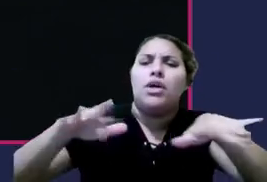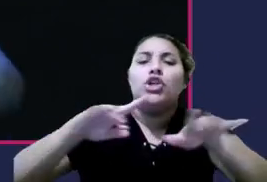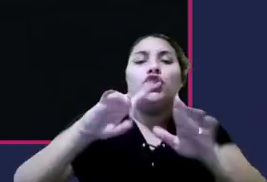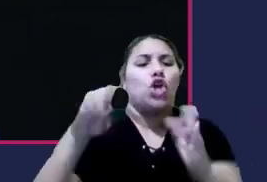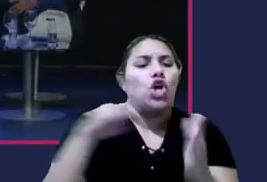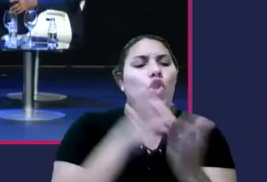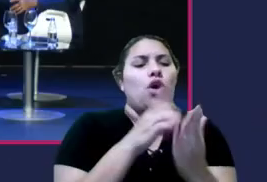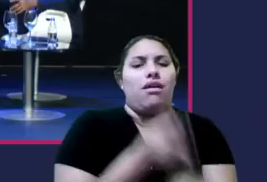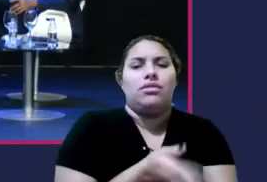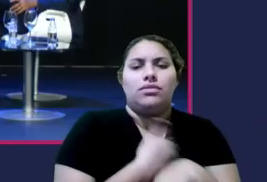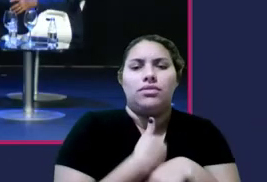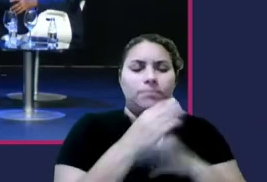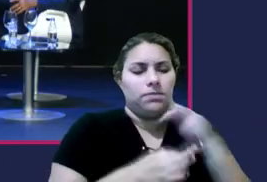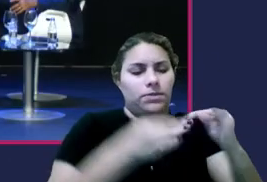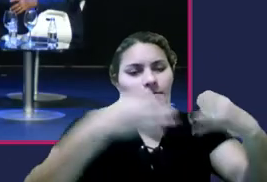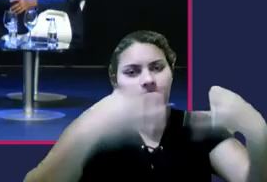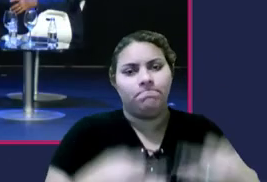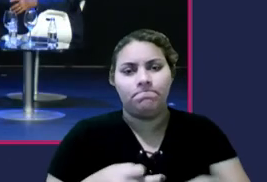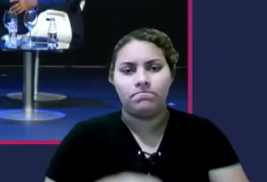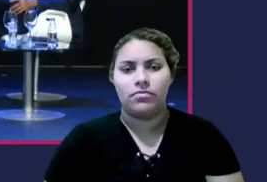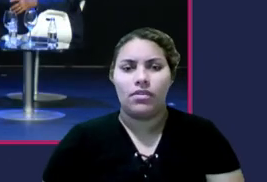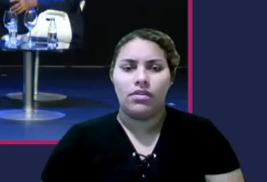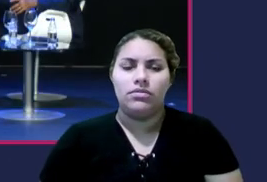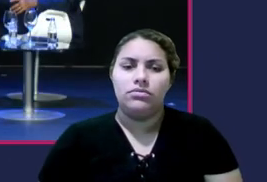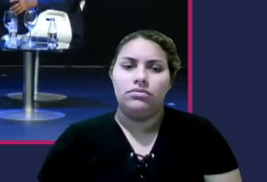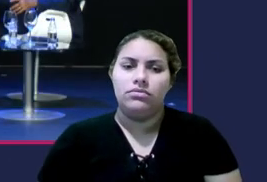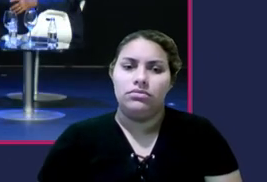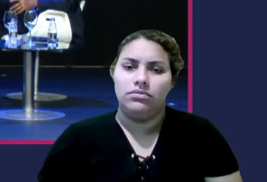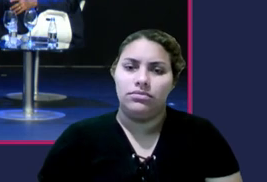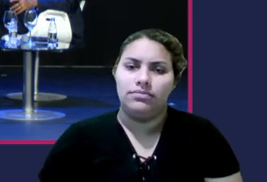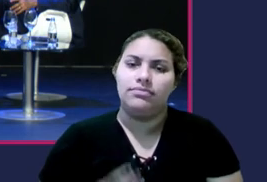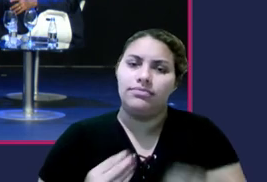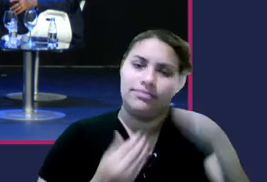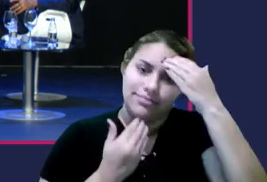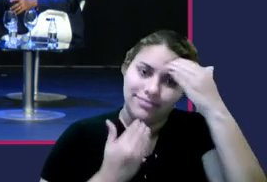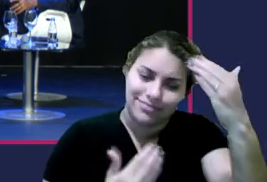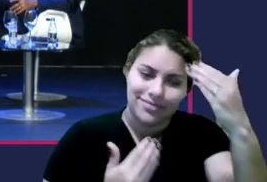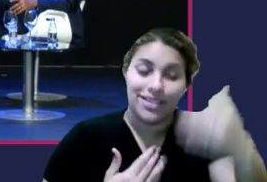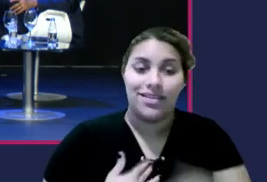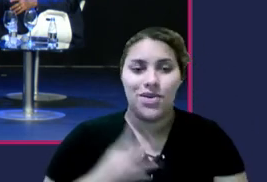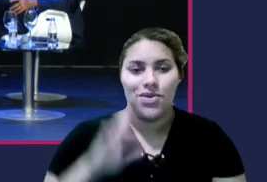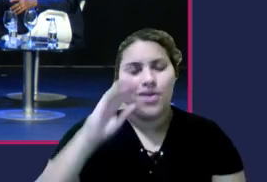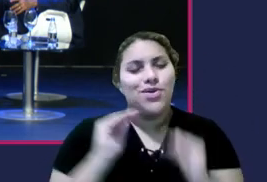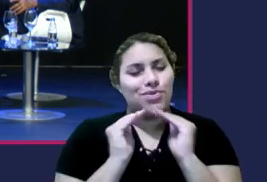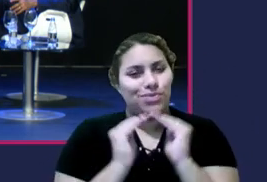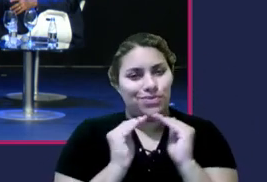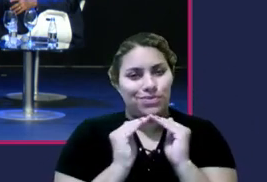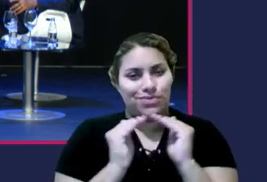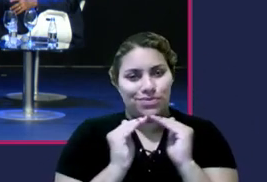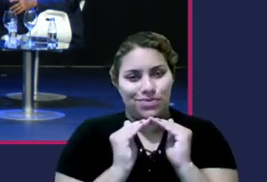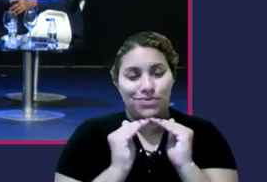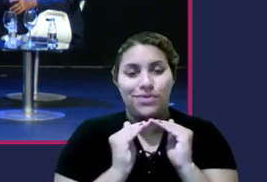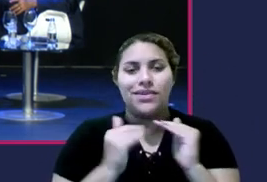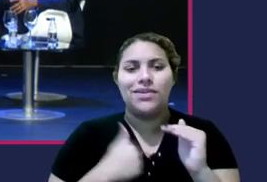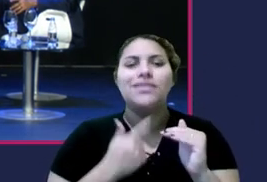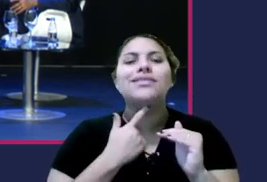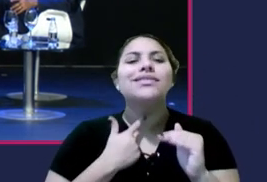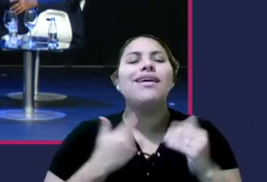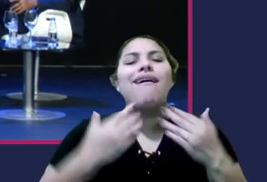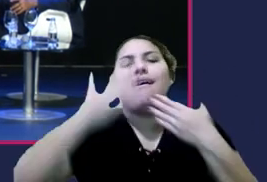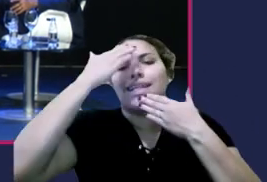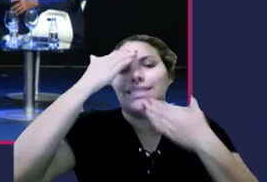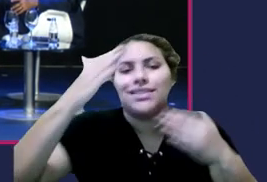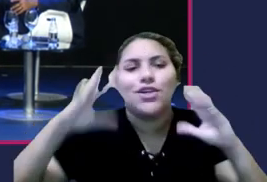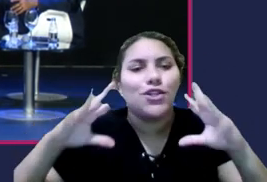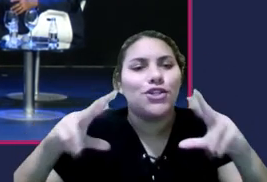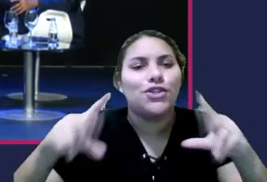where we need to reach with early diagnostic. Thank you so much. On behalf of Casa Hunter, I would like